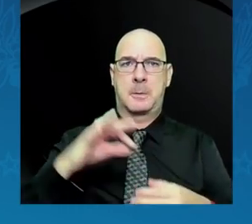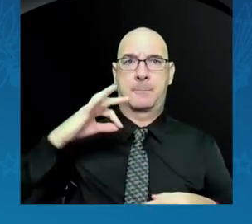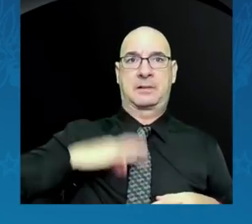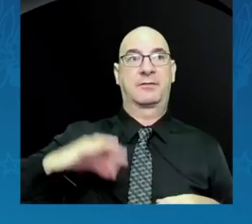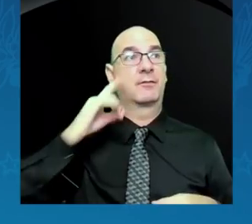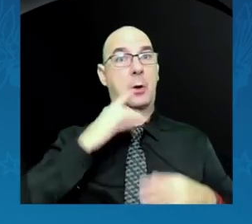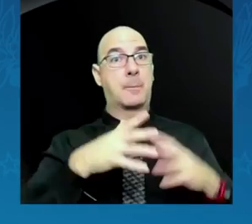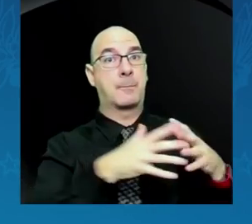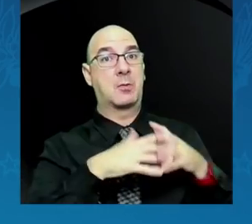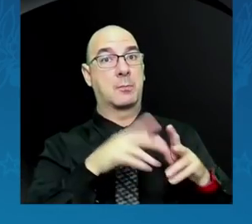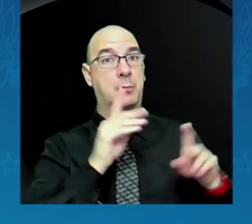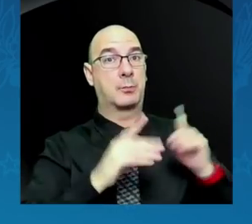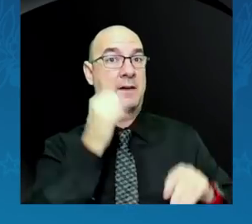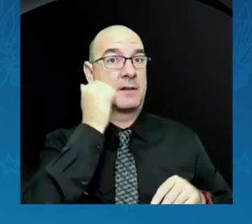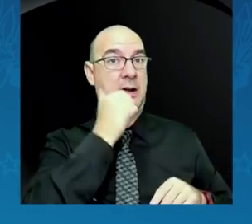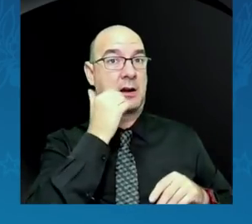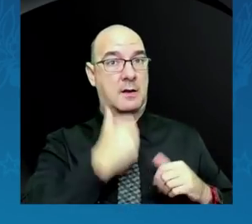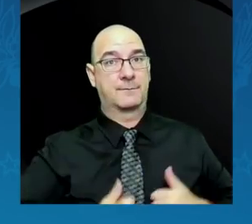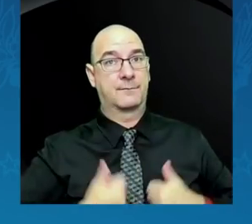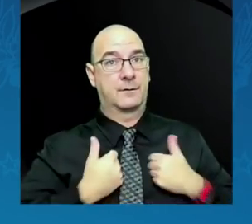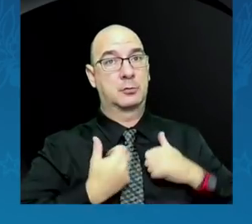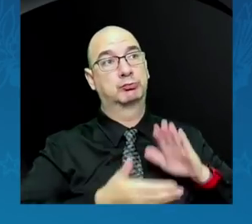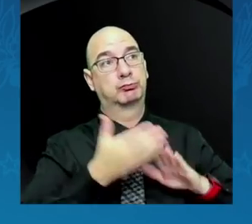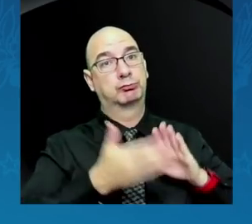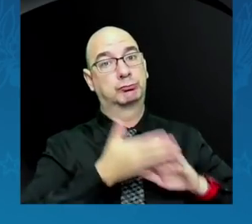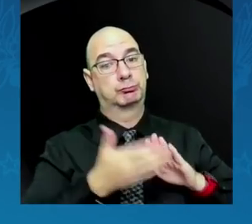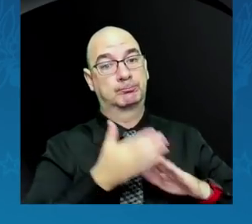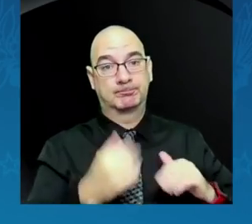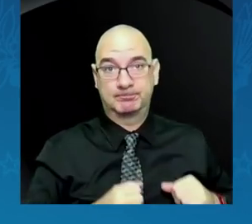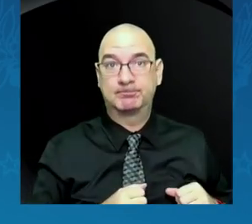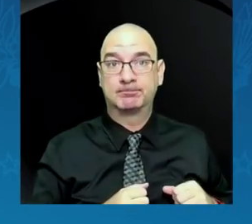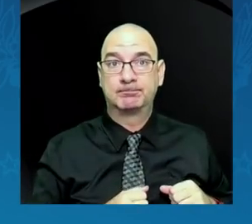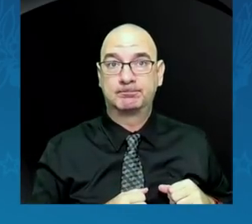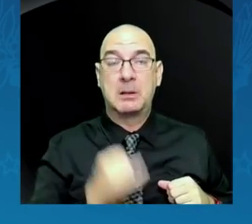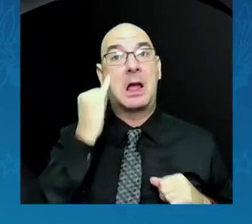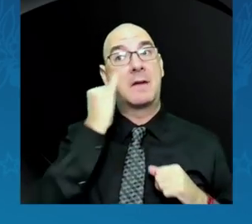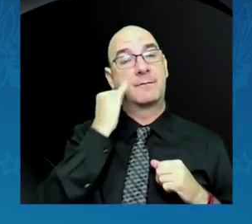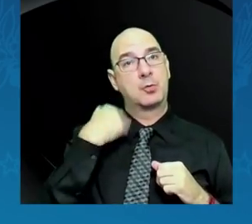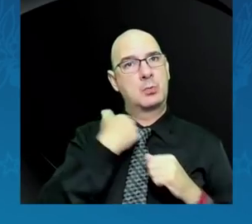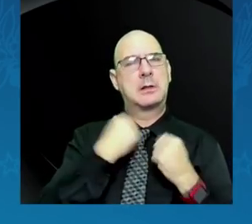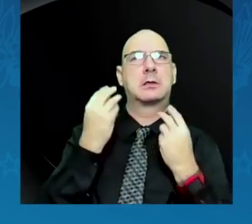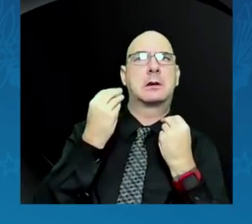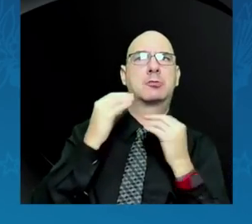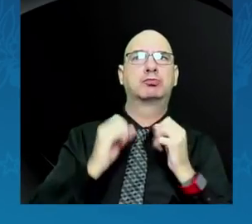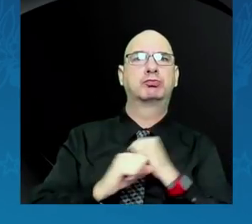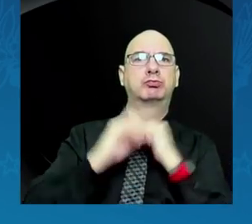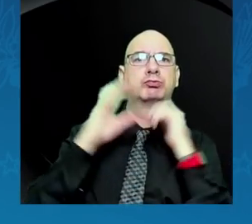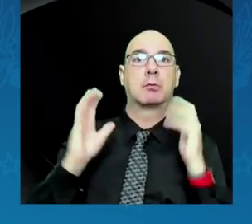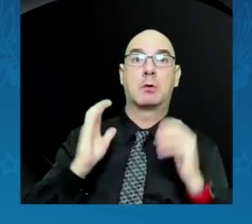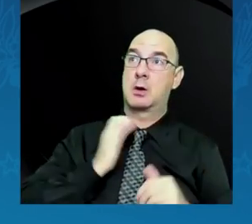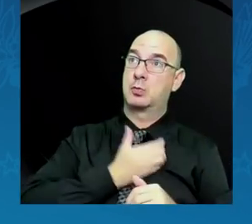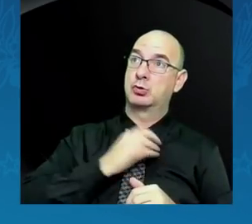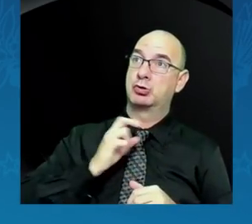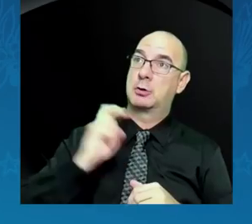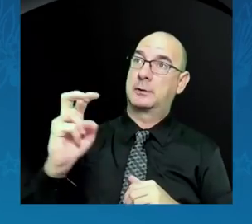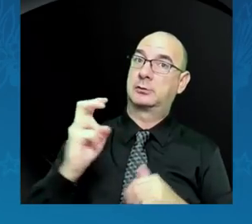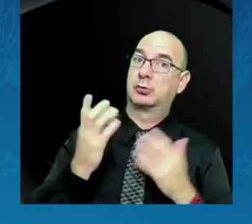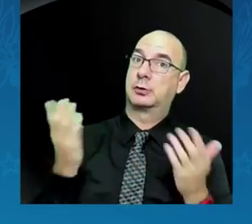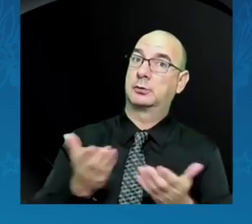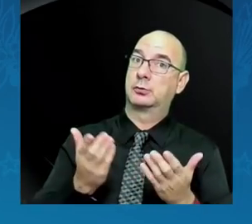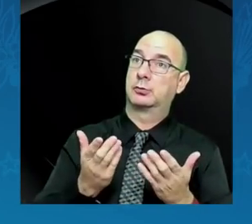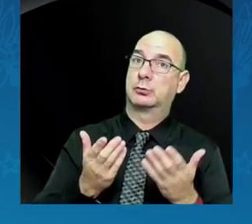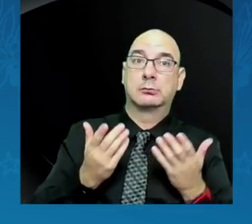lives. When I think about this trip, and I think about one of the greatest priorities of President Biden and myself